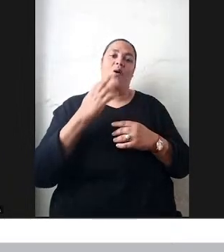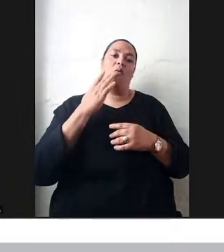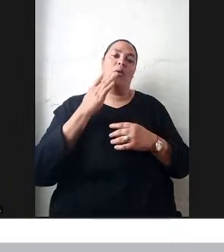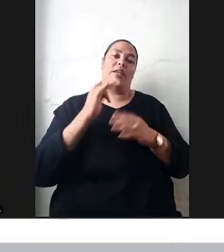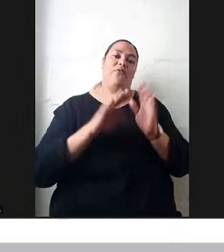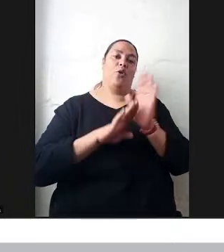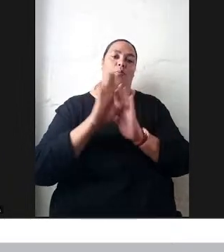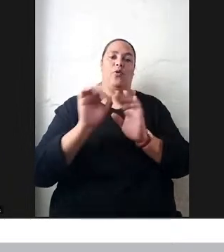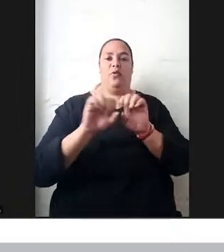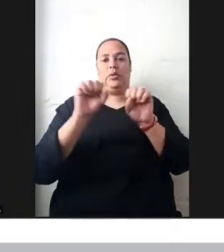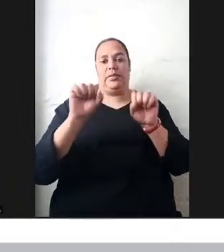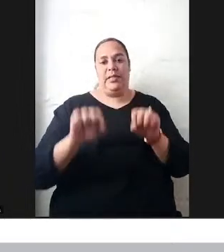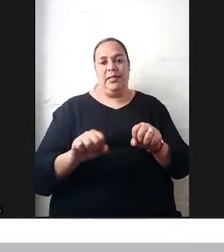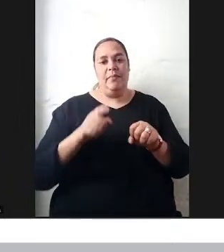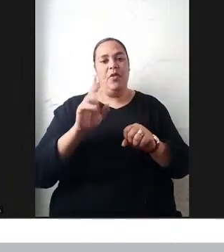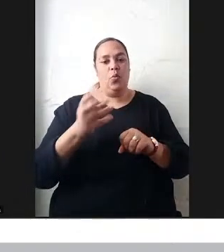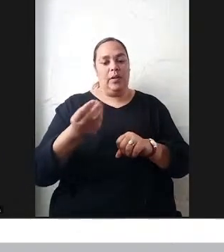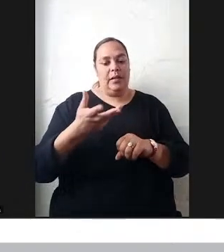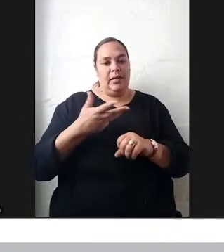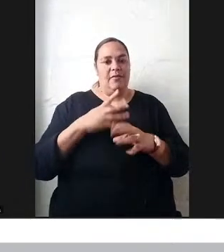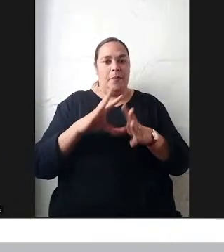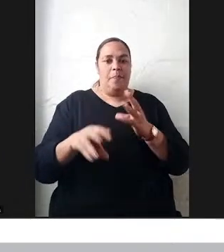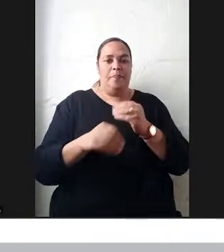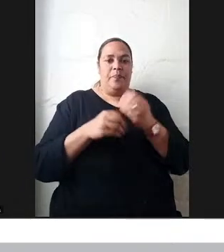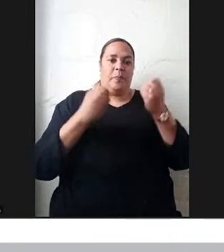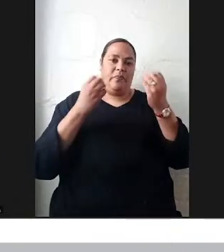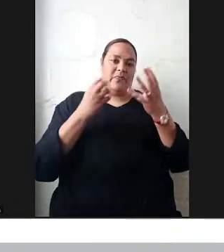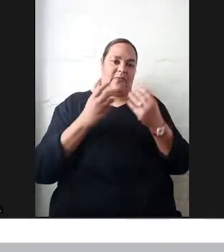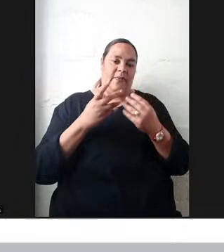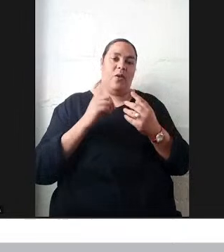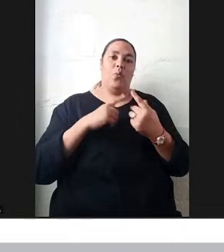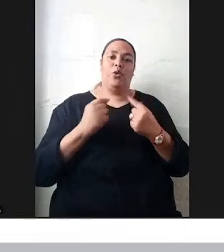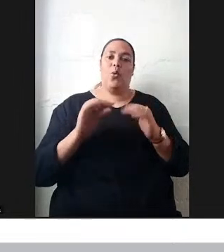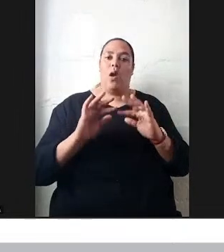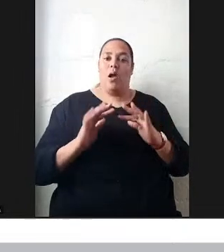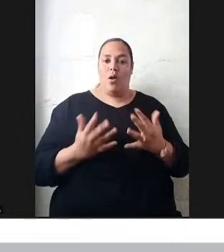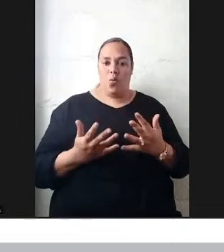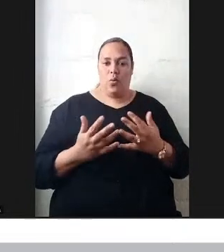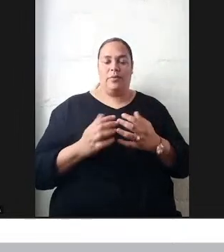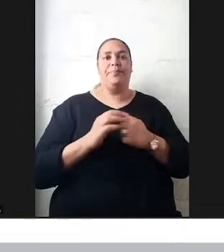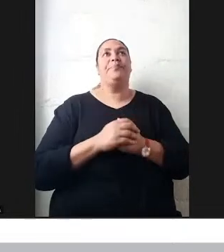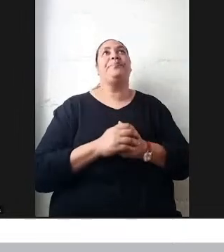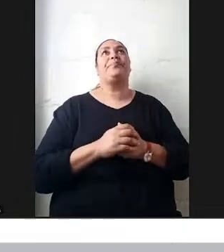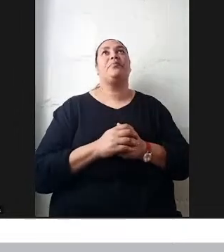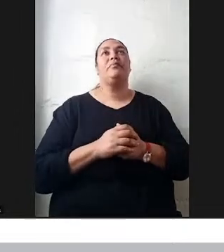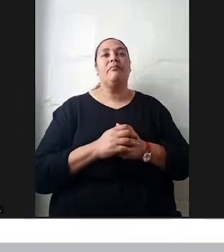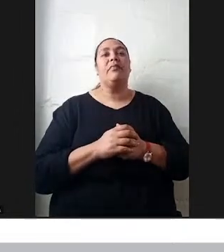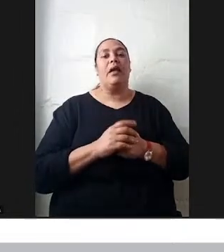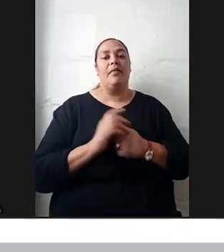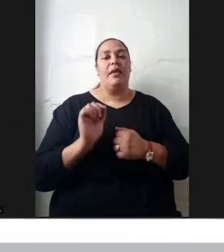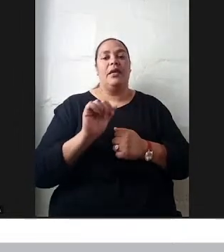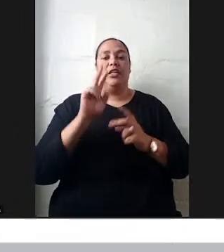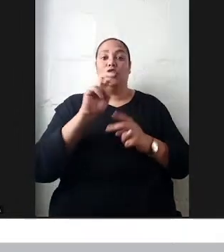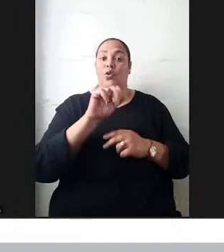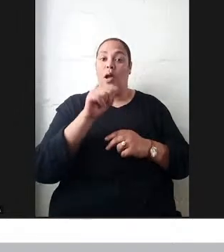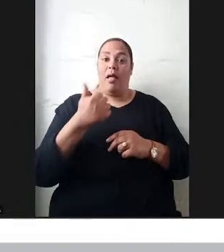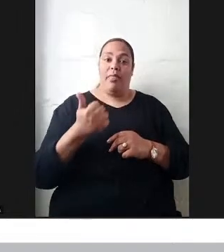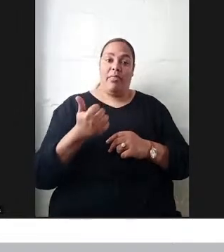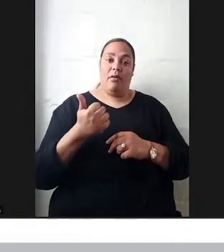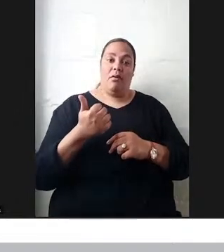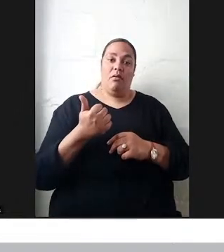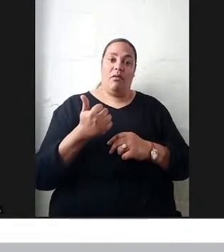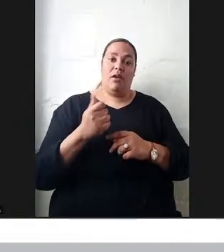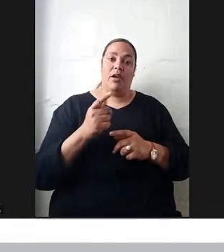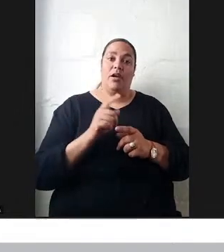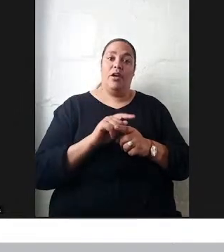and that's going to give us additional information on which to act. Then on the other issue on the trading